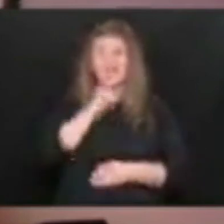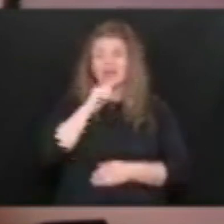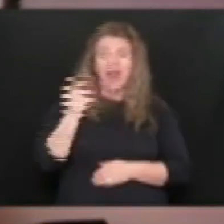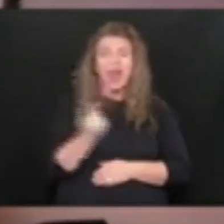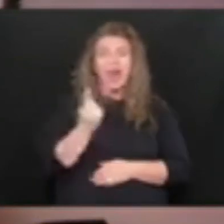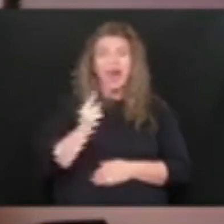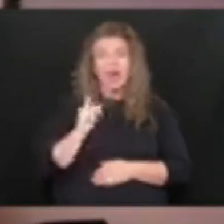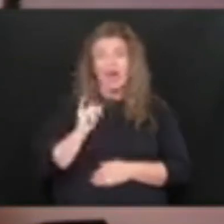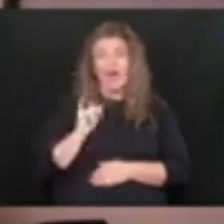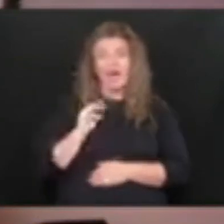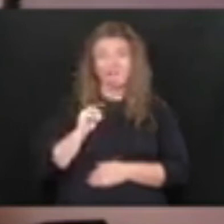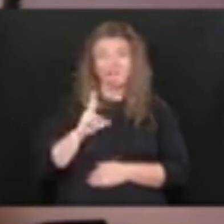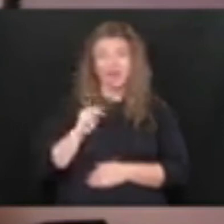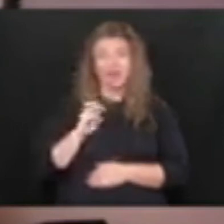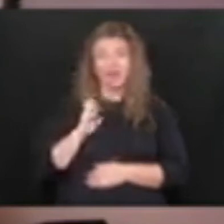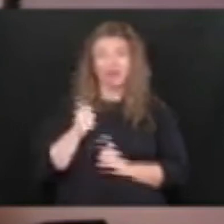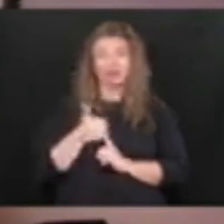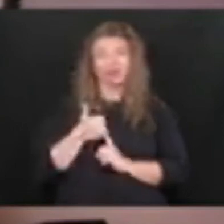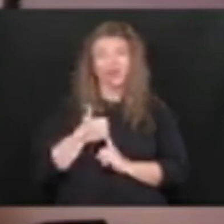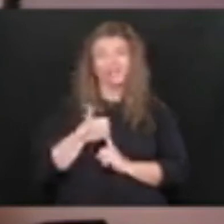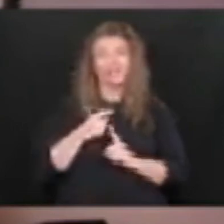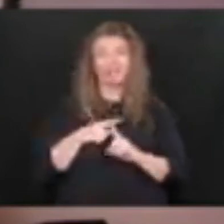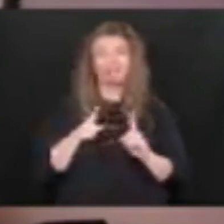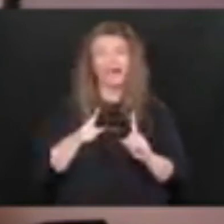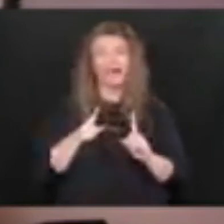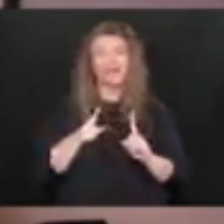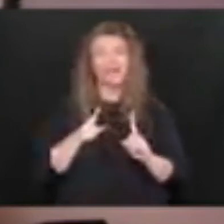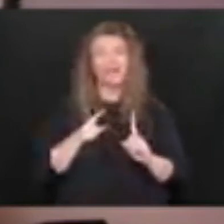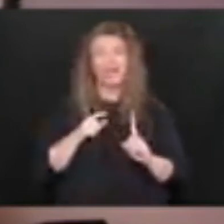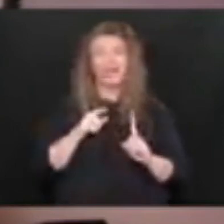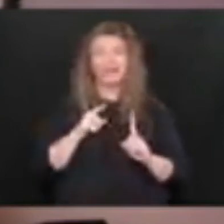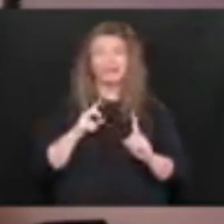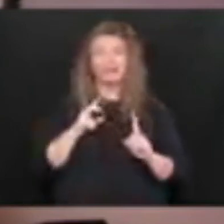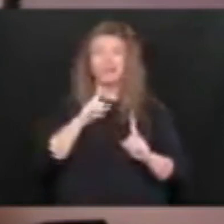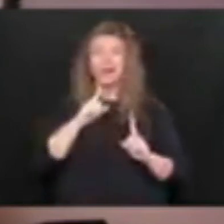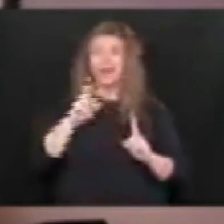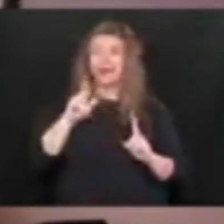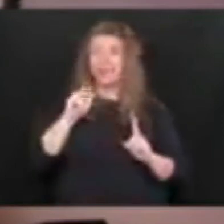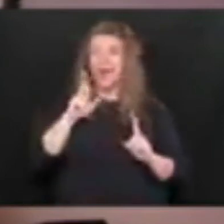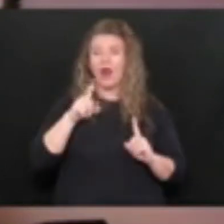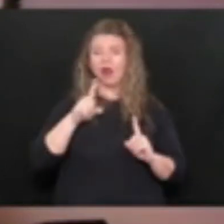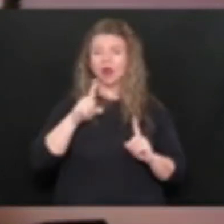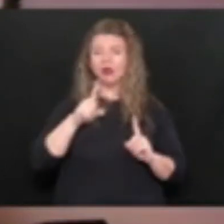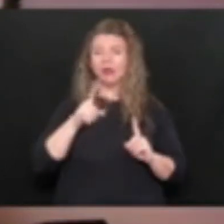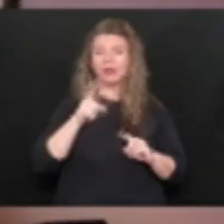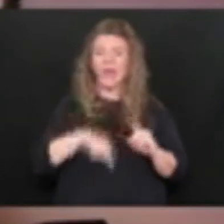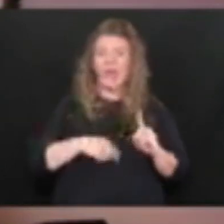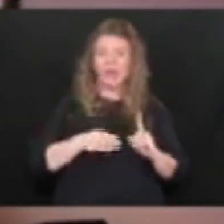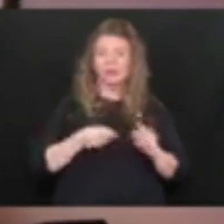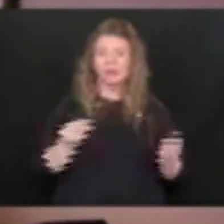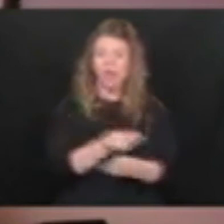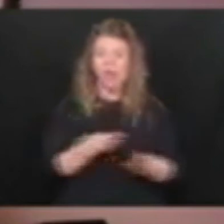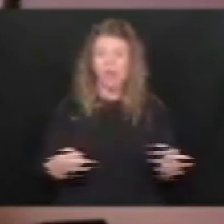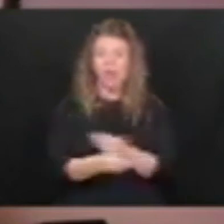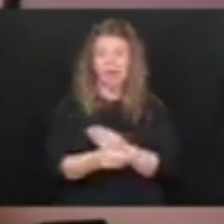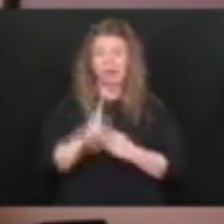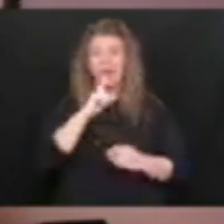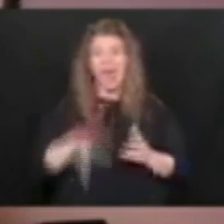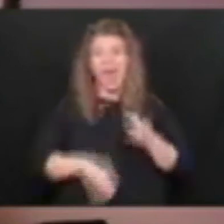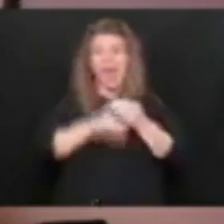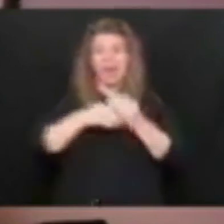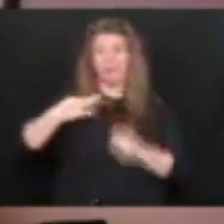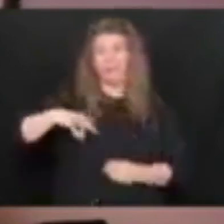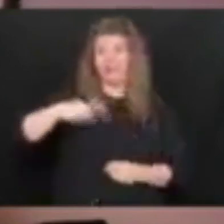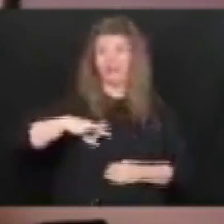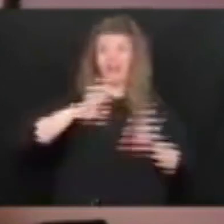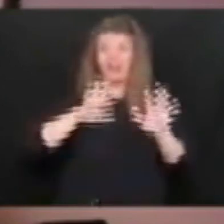immune yourself, but it's very unlikely that you will be able to spread to other people. So that's an added benefit. The other thing I just